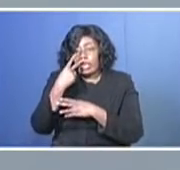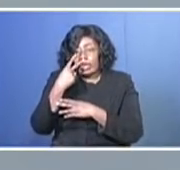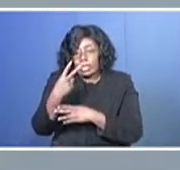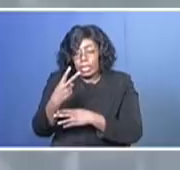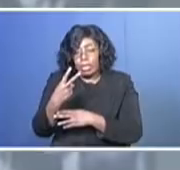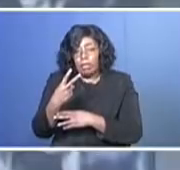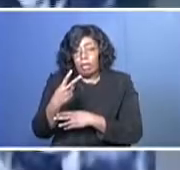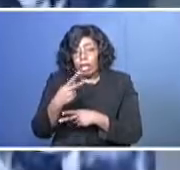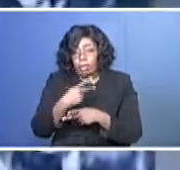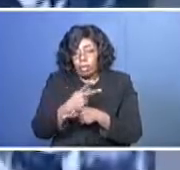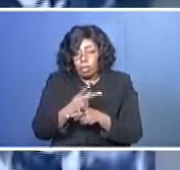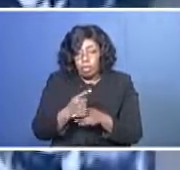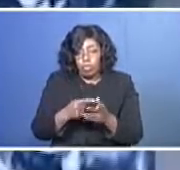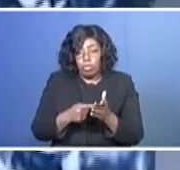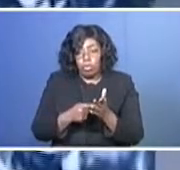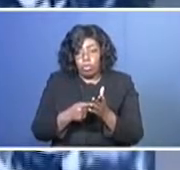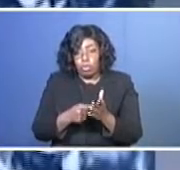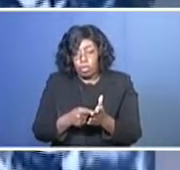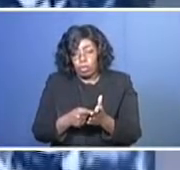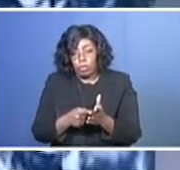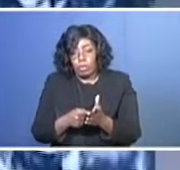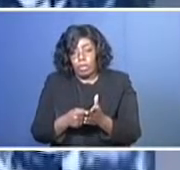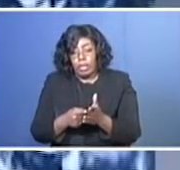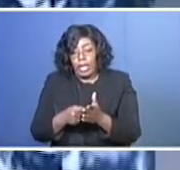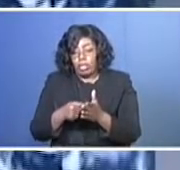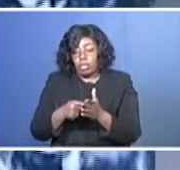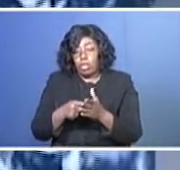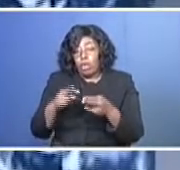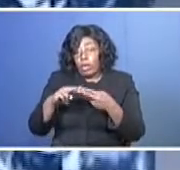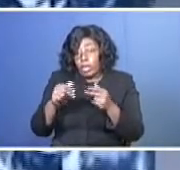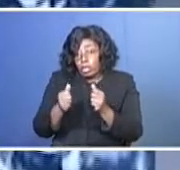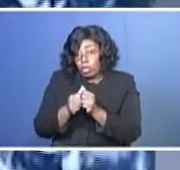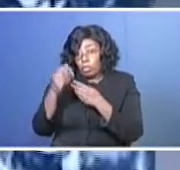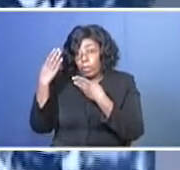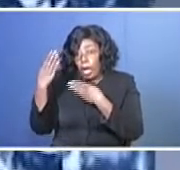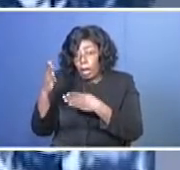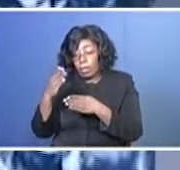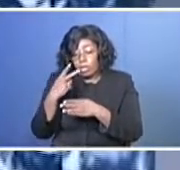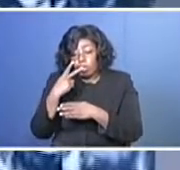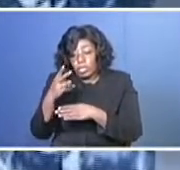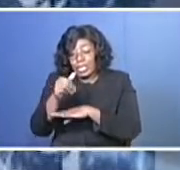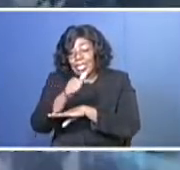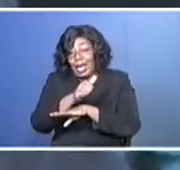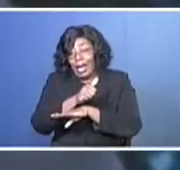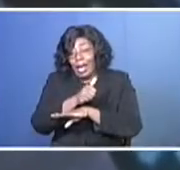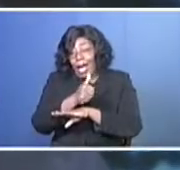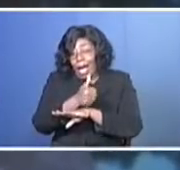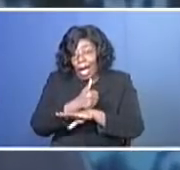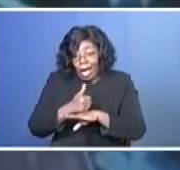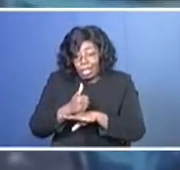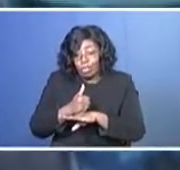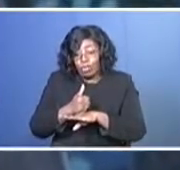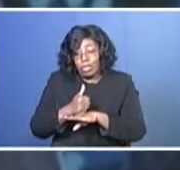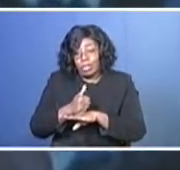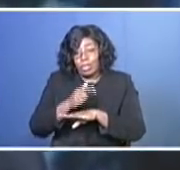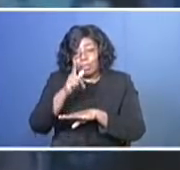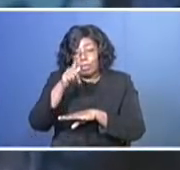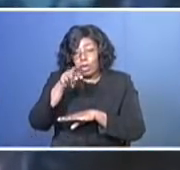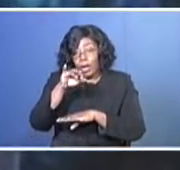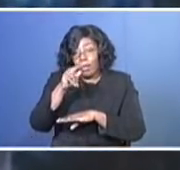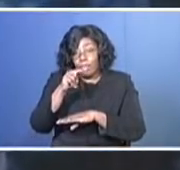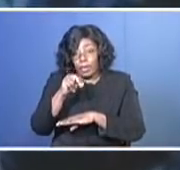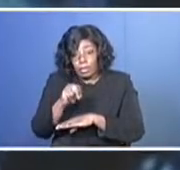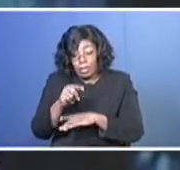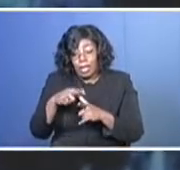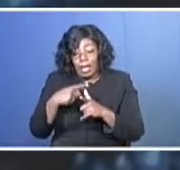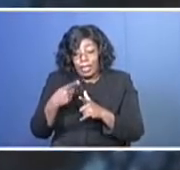that are synonymous with the Bahamas. So you'd see like an androsia print, and then when you get to the body, as the same way I